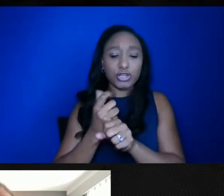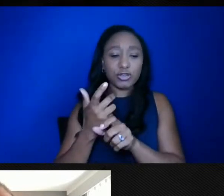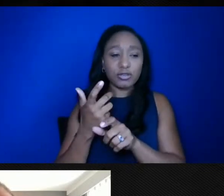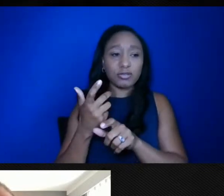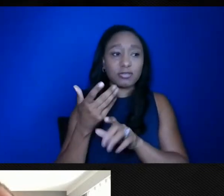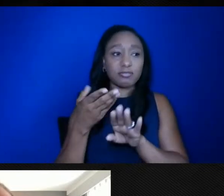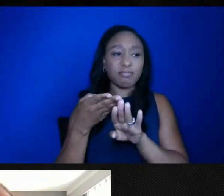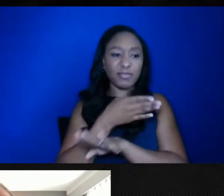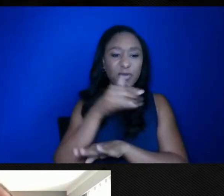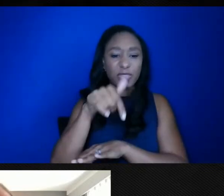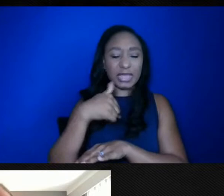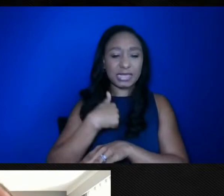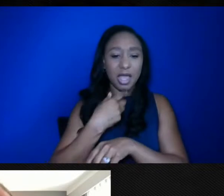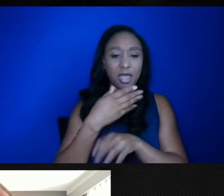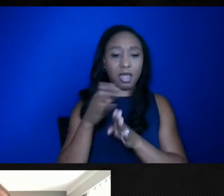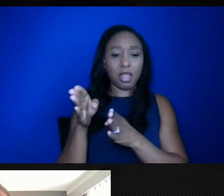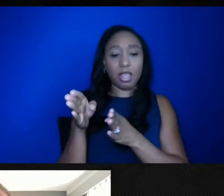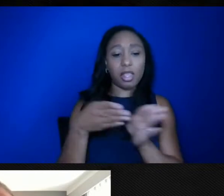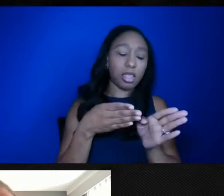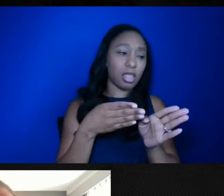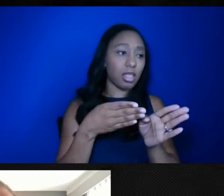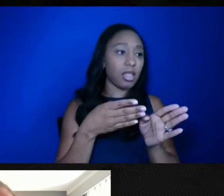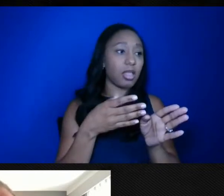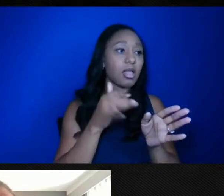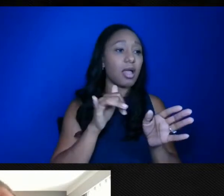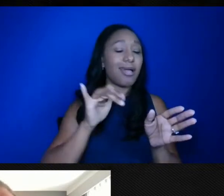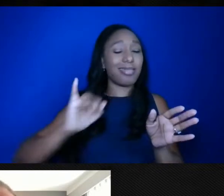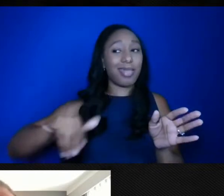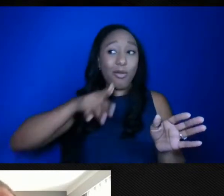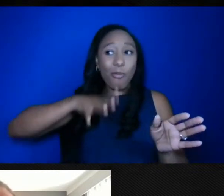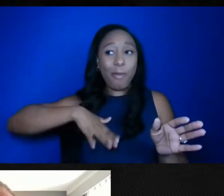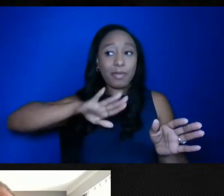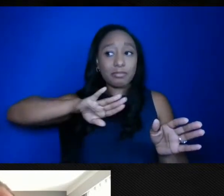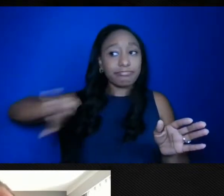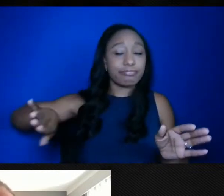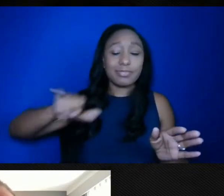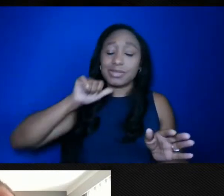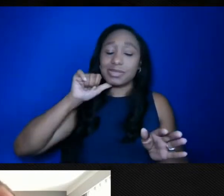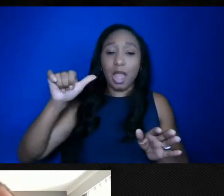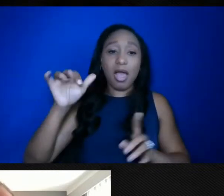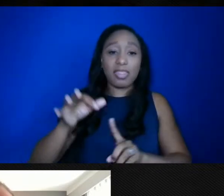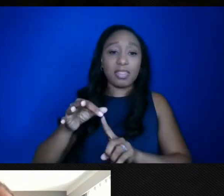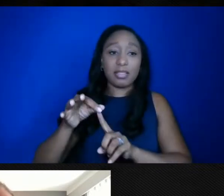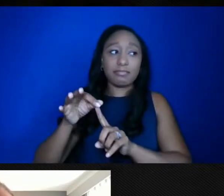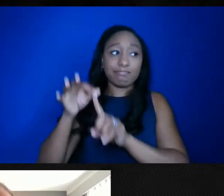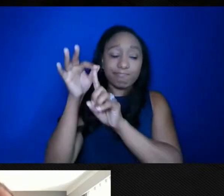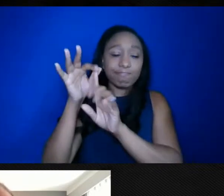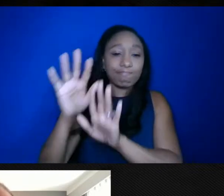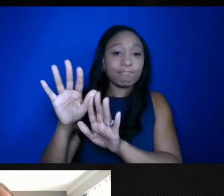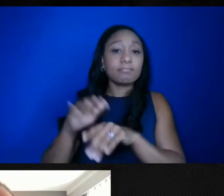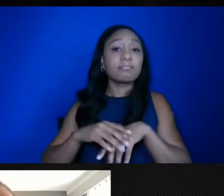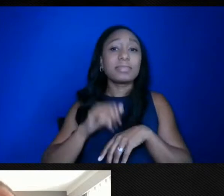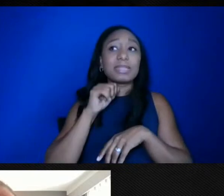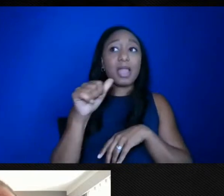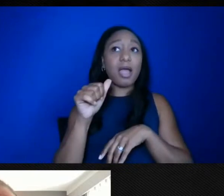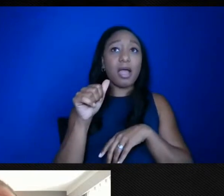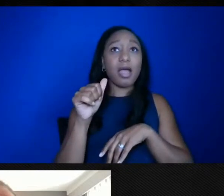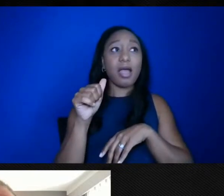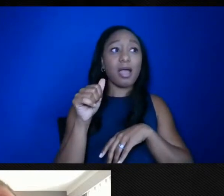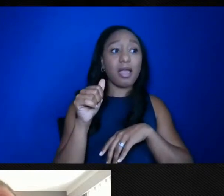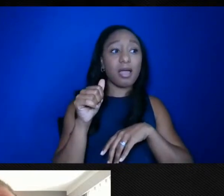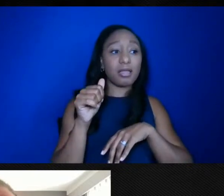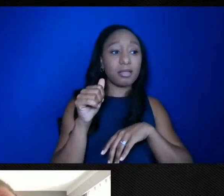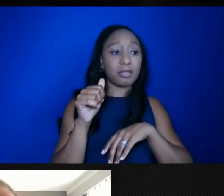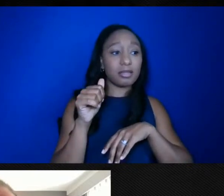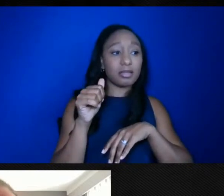dramatically, making Patty Cannon no longer the subject, the main focus of the book, and making these 5